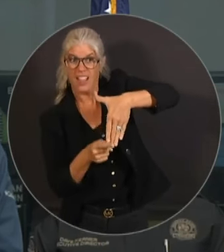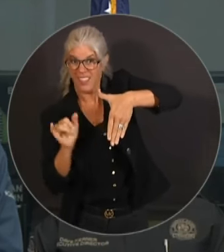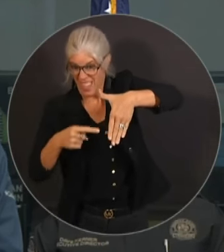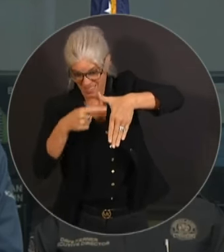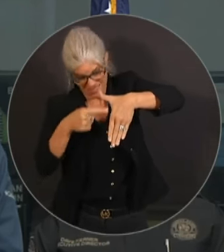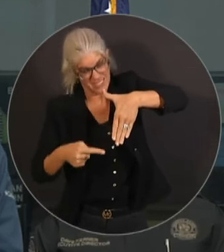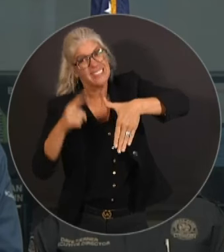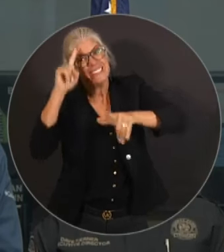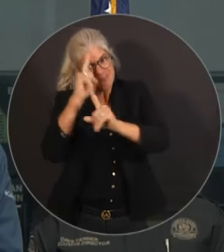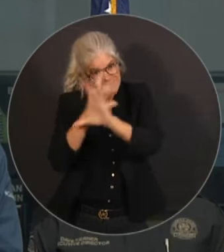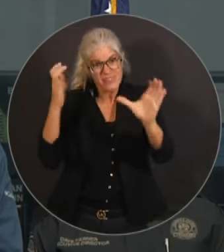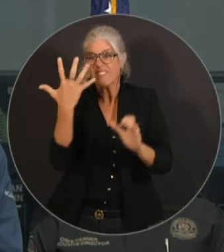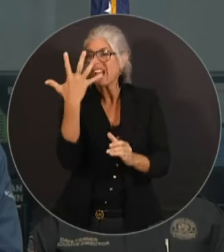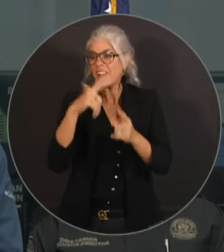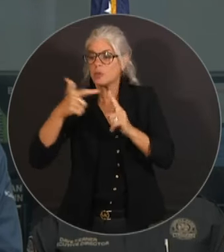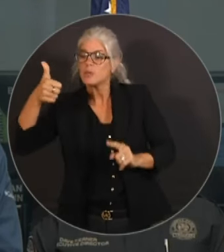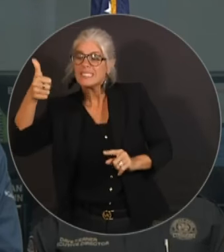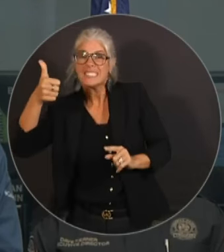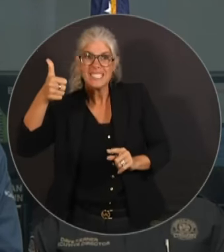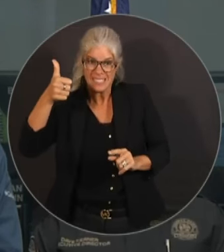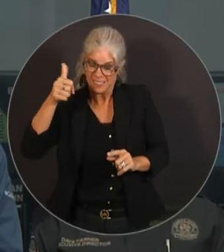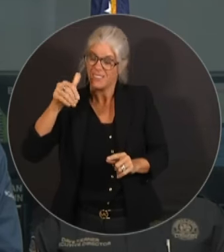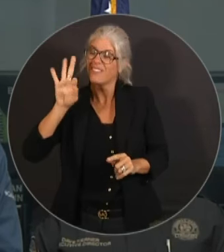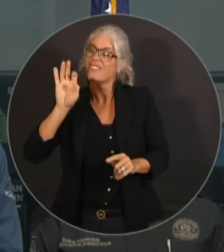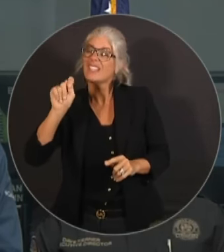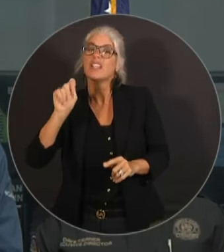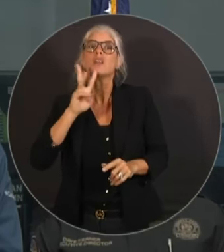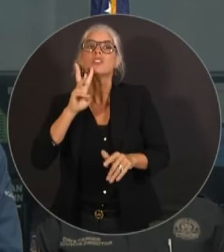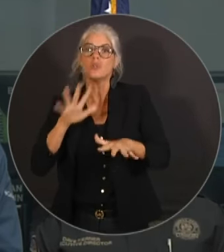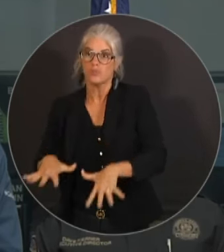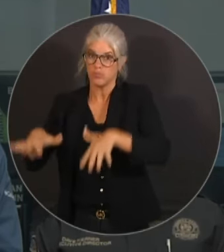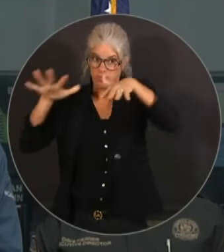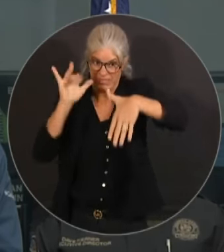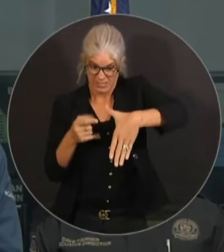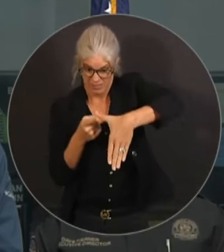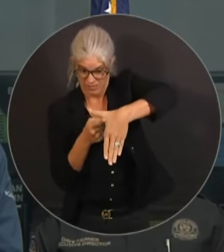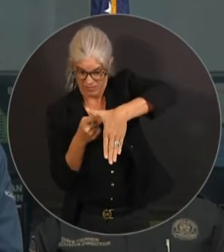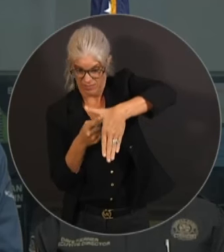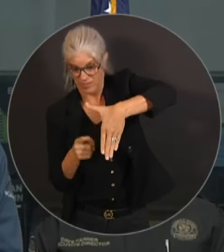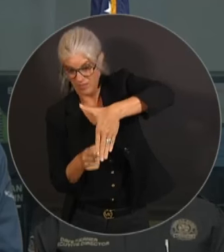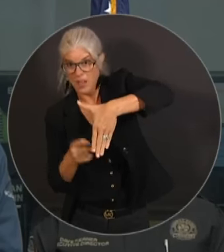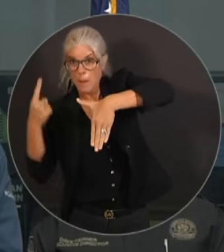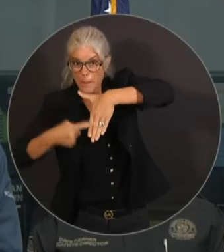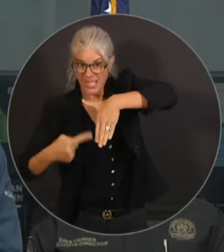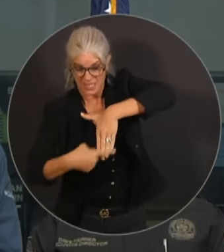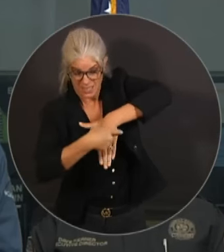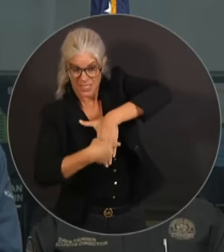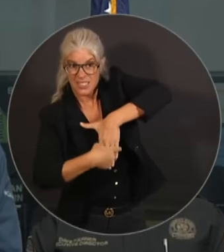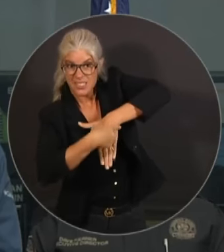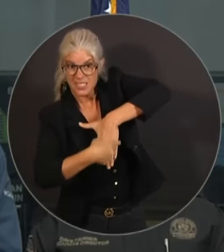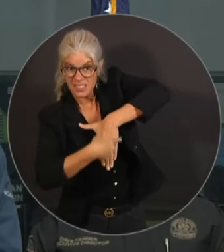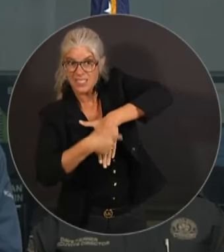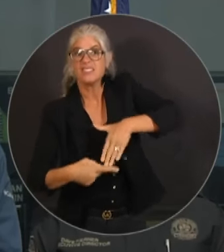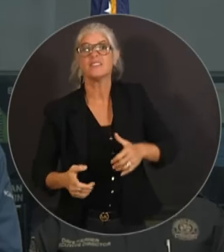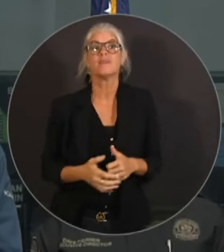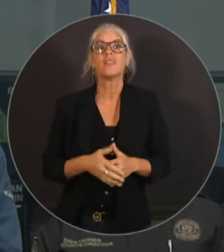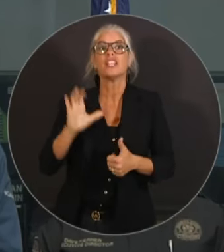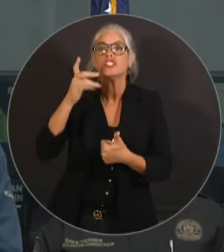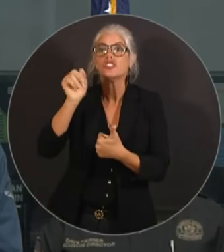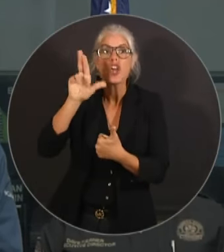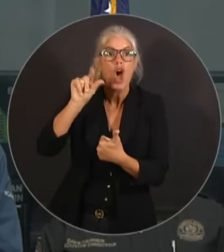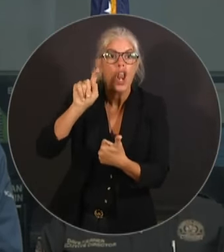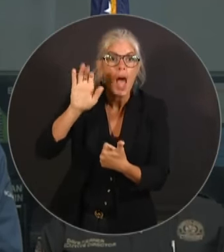is forecast from Yankeetown southward, and then from Englewood southward to Bonita Beach, including Charlotte Harbor. So